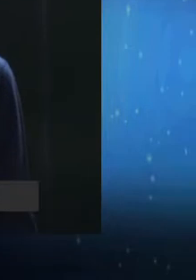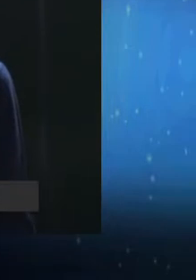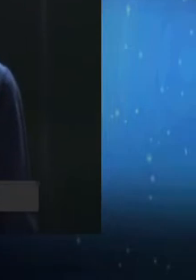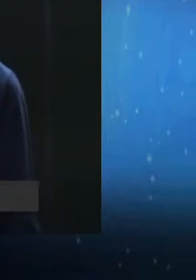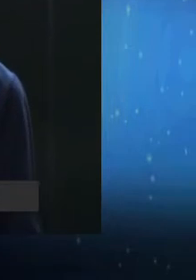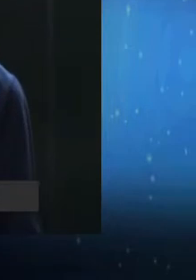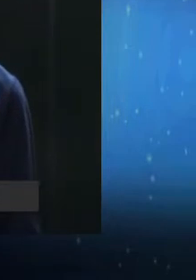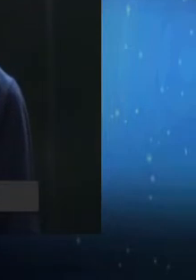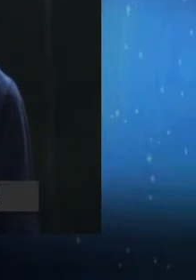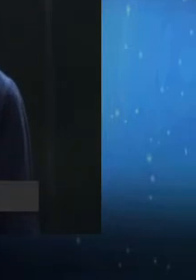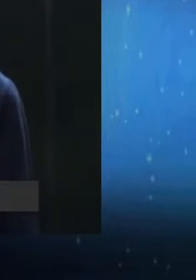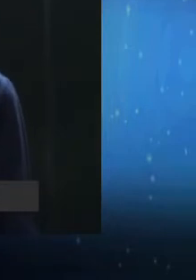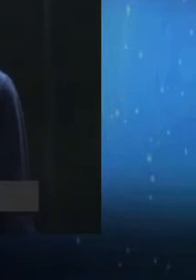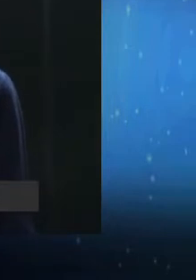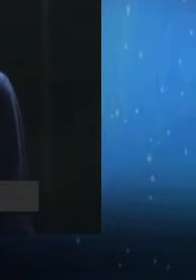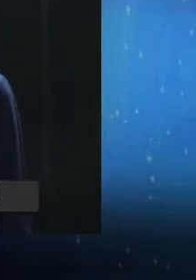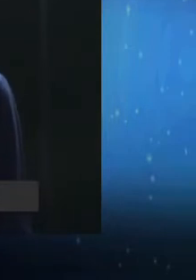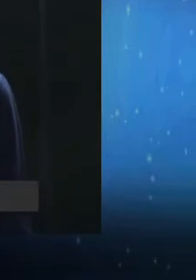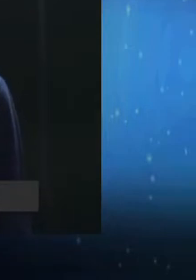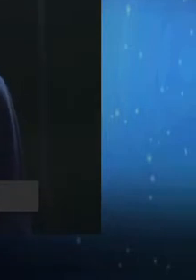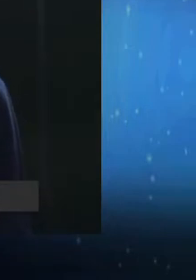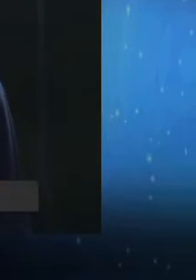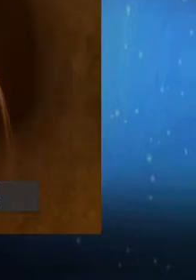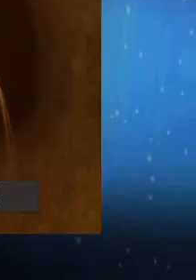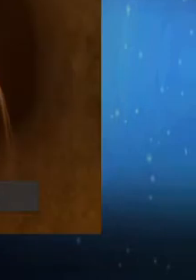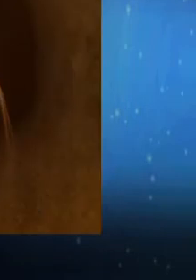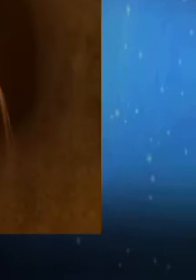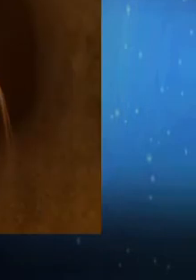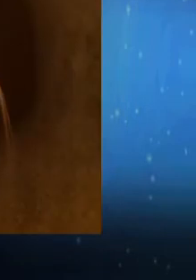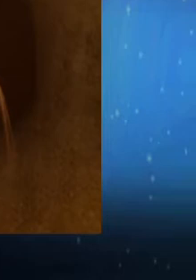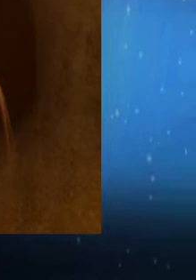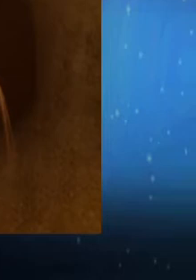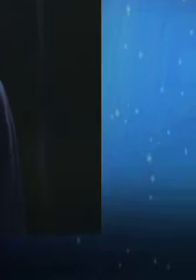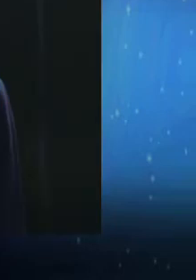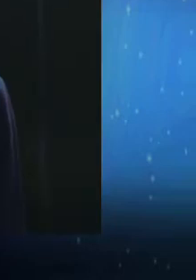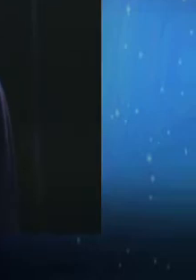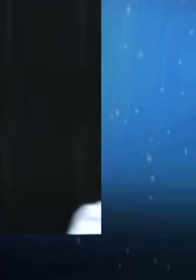I don't think so. It is I who is the best.